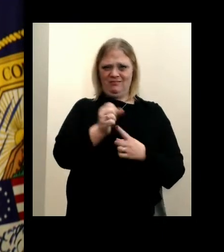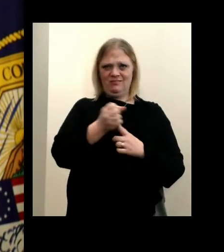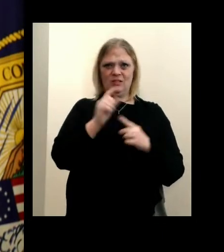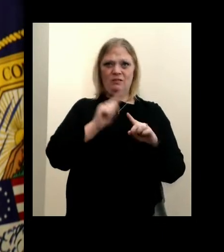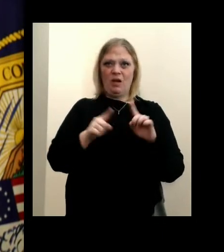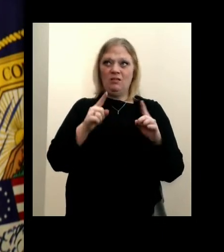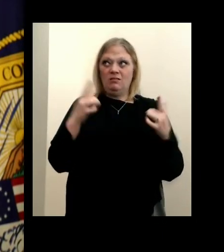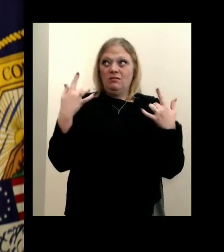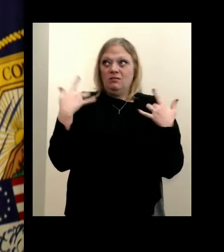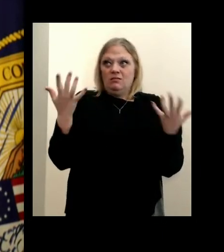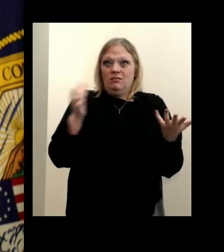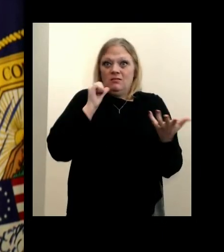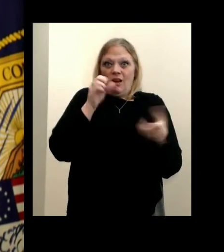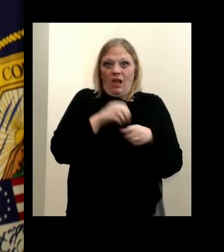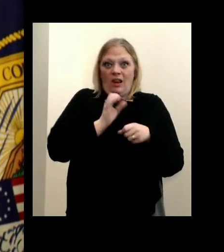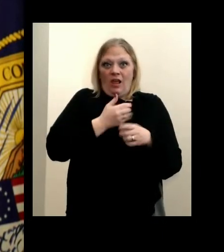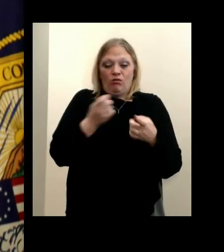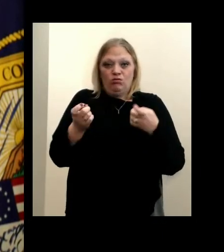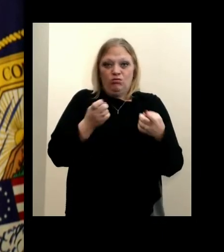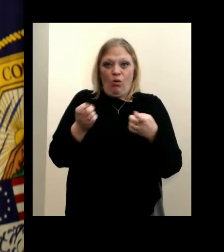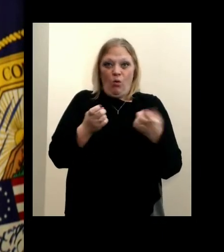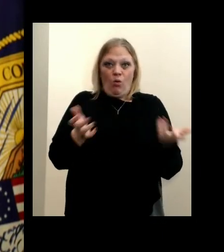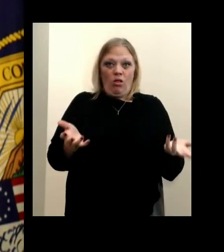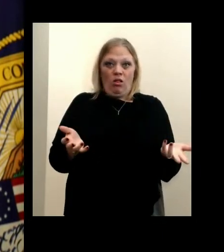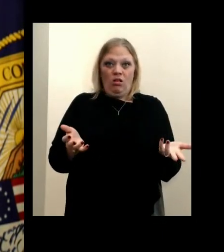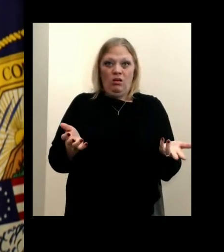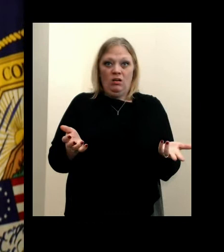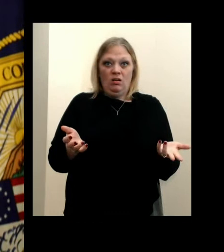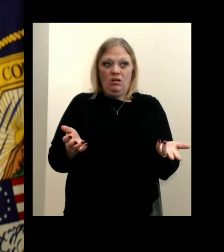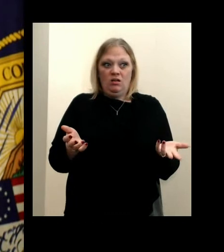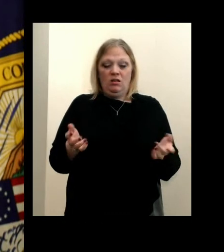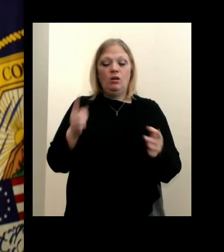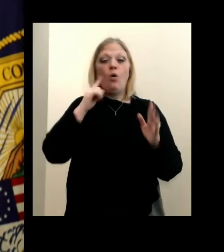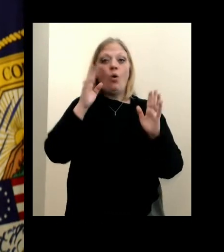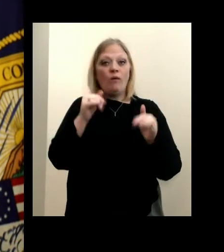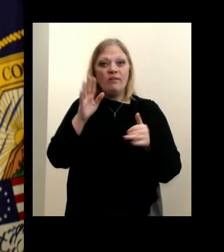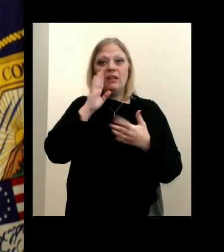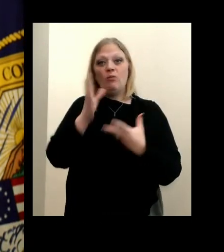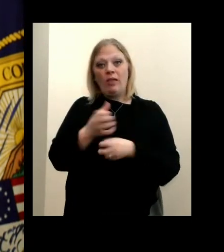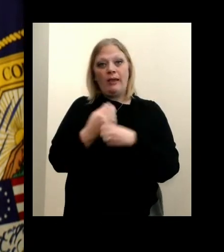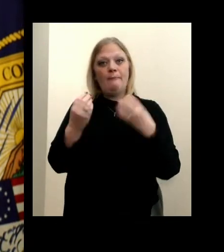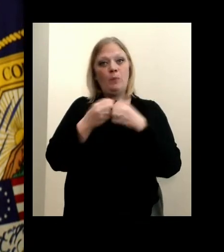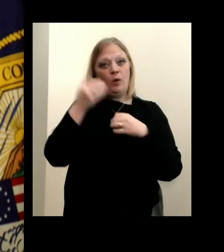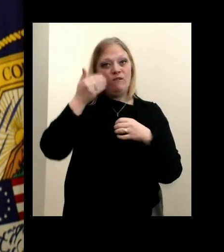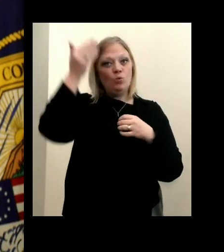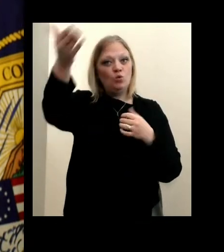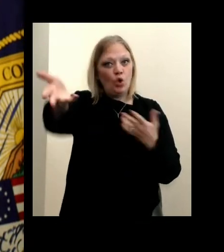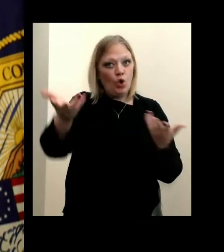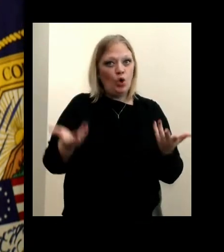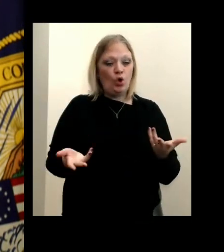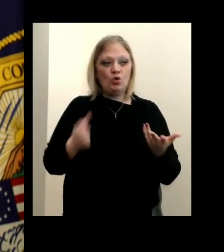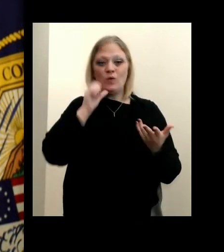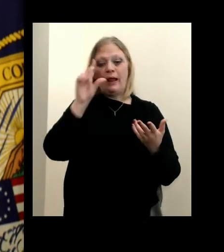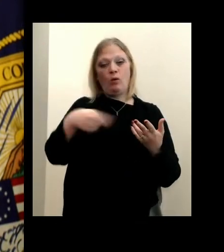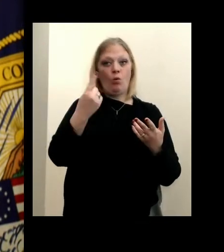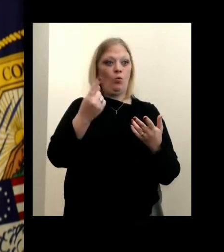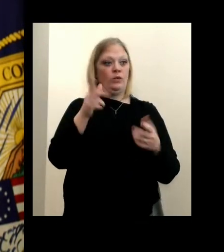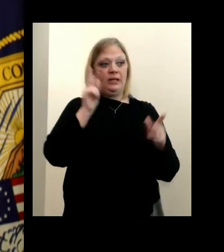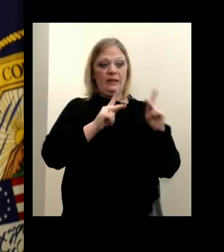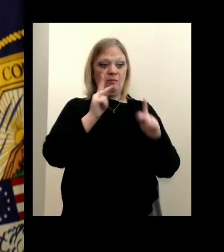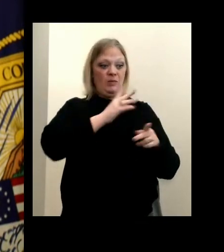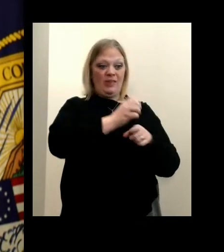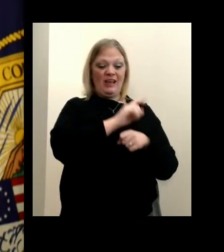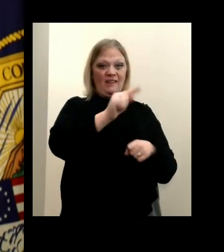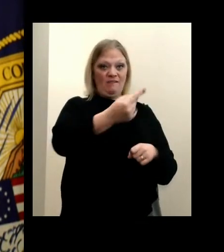hands. It's out of our control. And hopefully we'll be getting more in the future so that we can get not only the people who received a first dose,